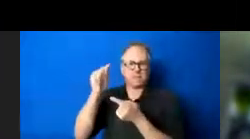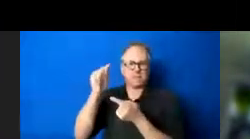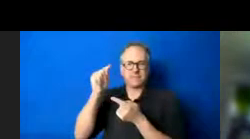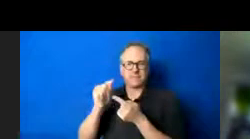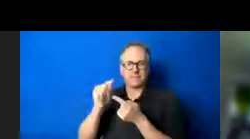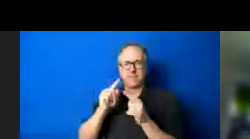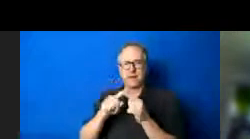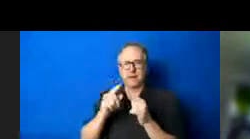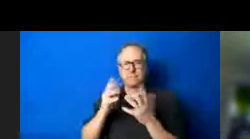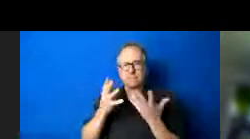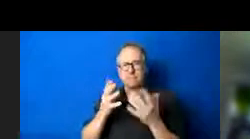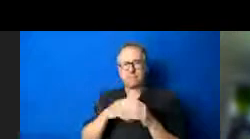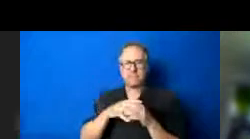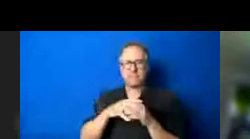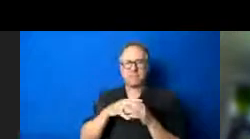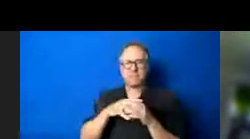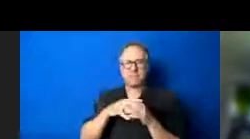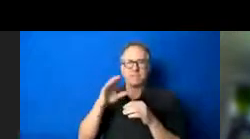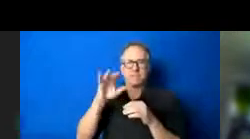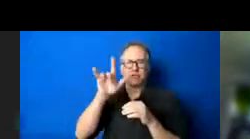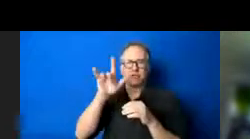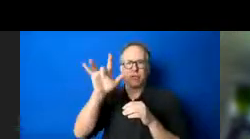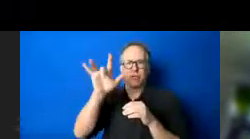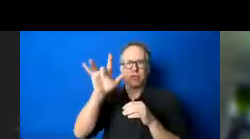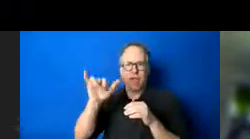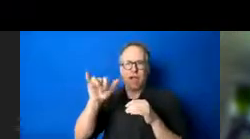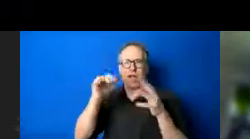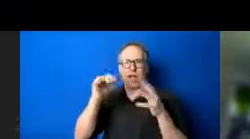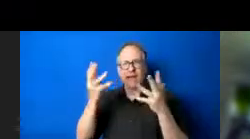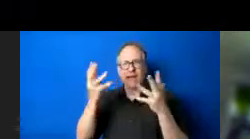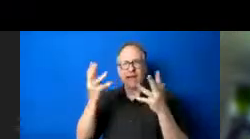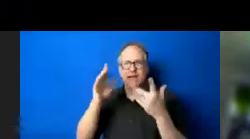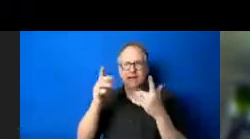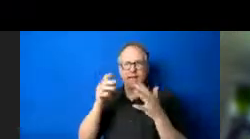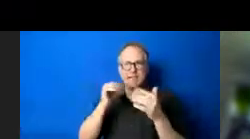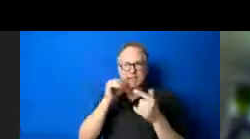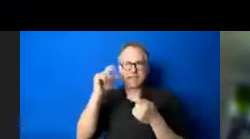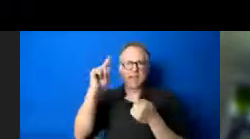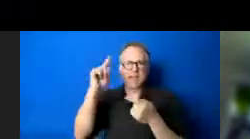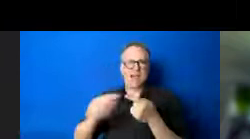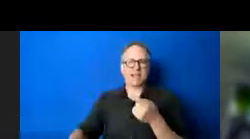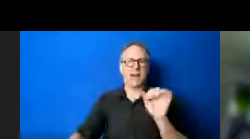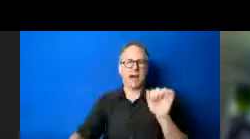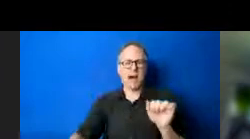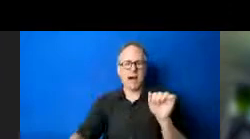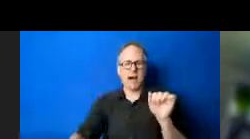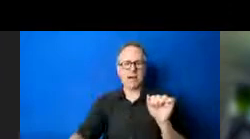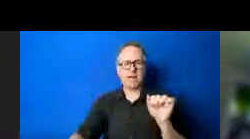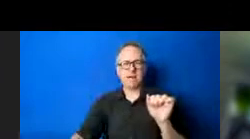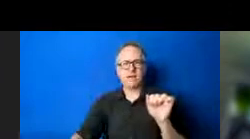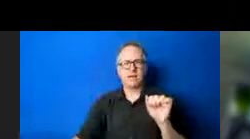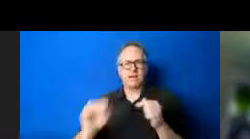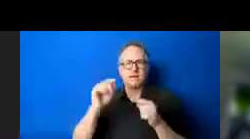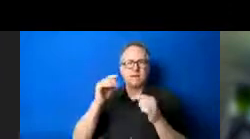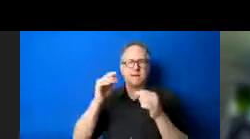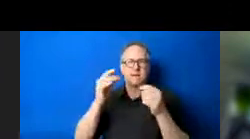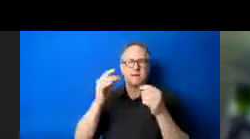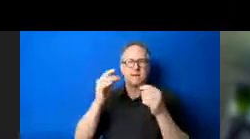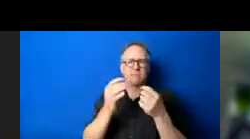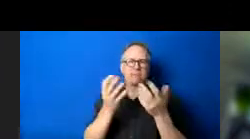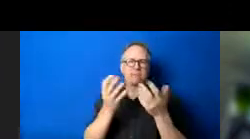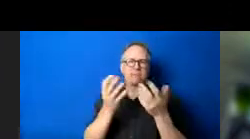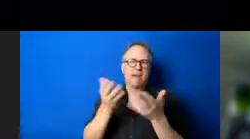July, there will not be as much bebtelovimab available. So we're kind of reserving what